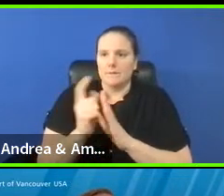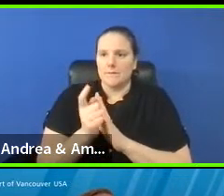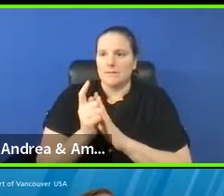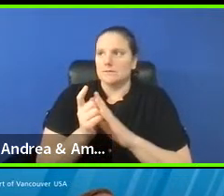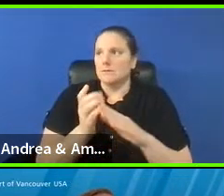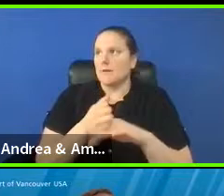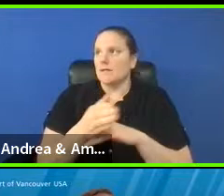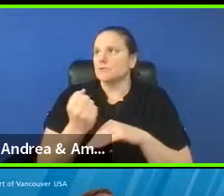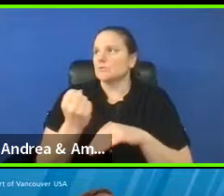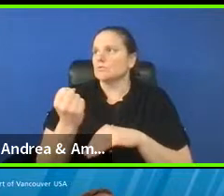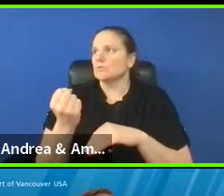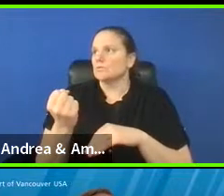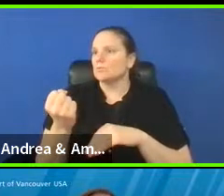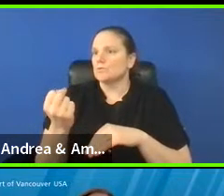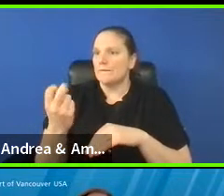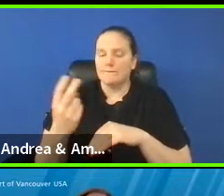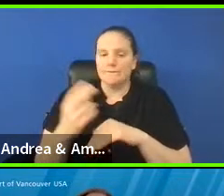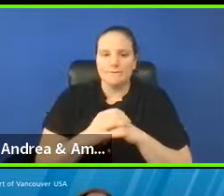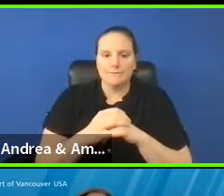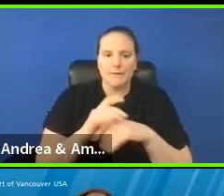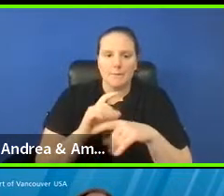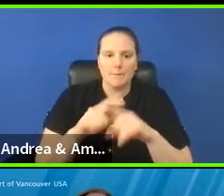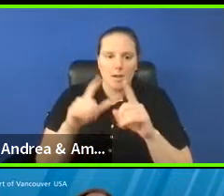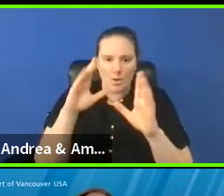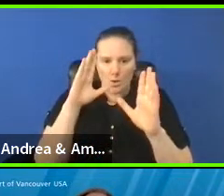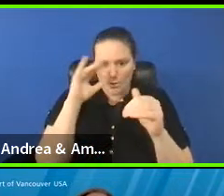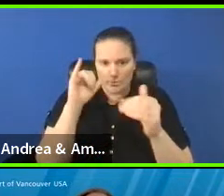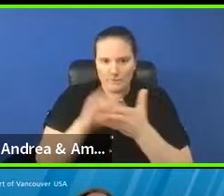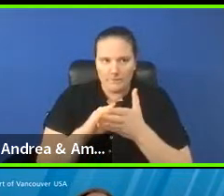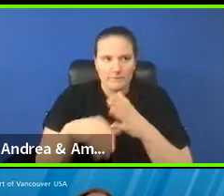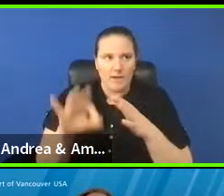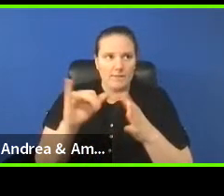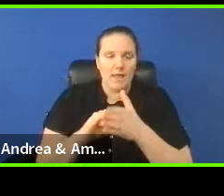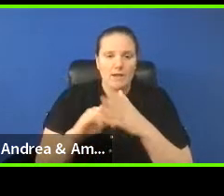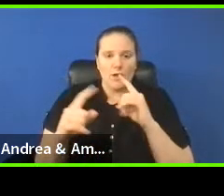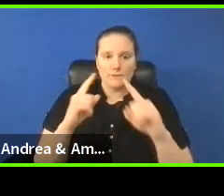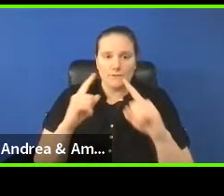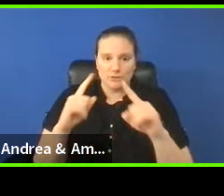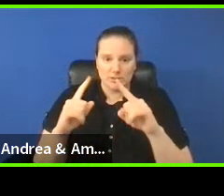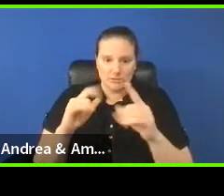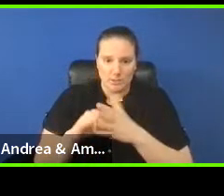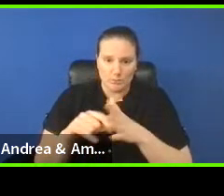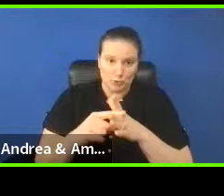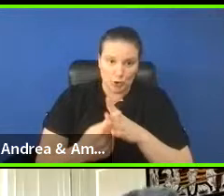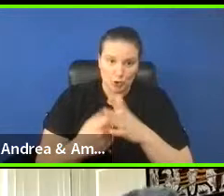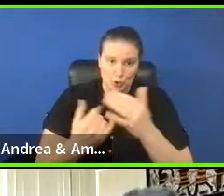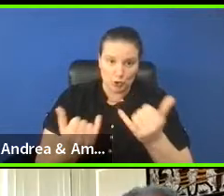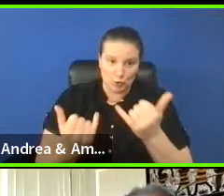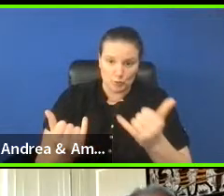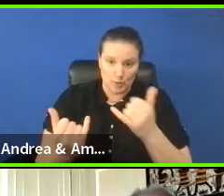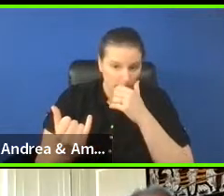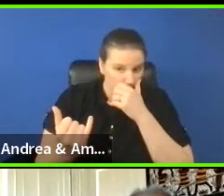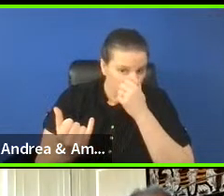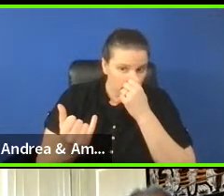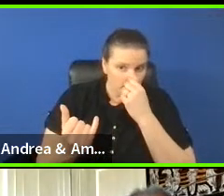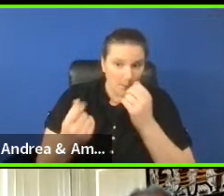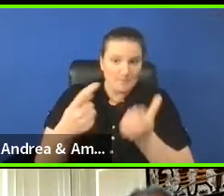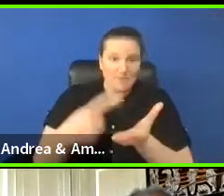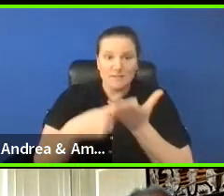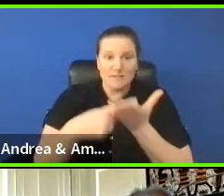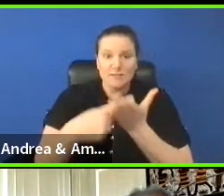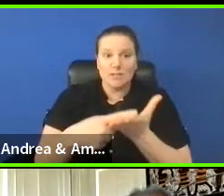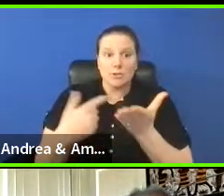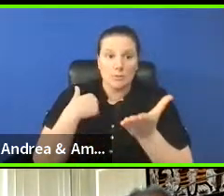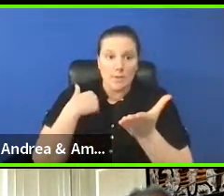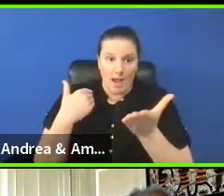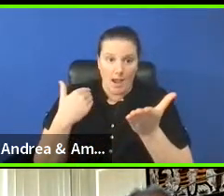12, but I hope that you found the conversations that we started today, the discussions that we had, to